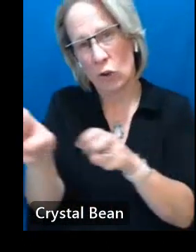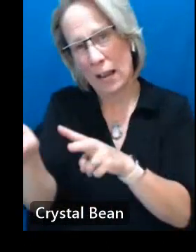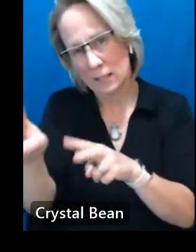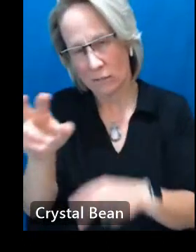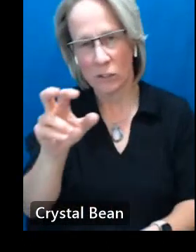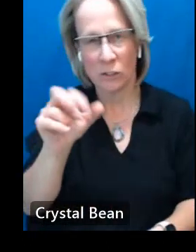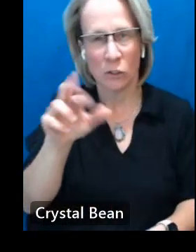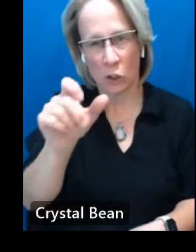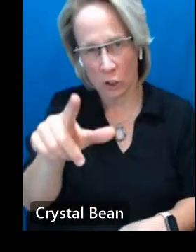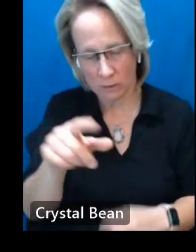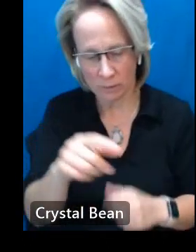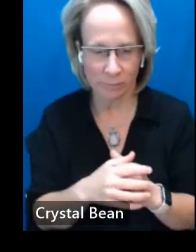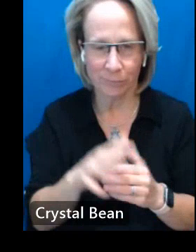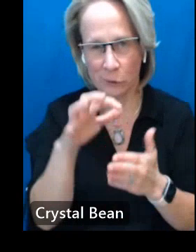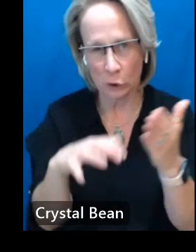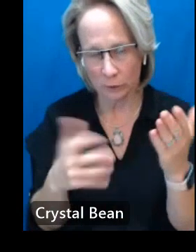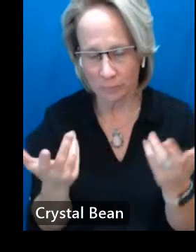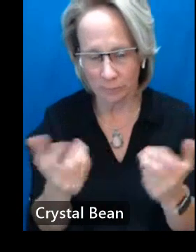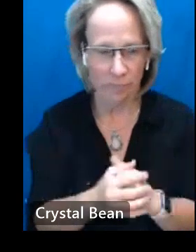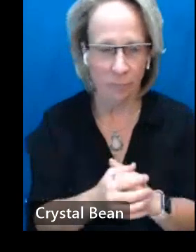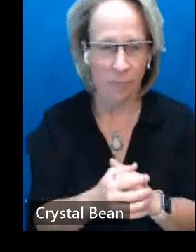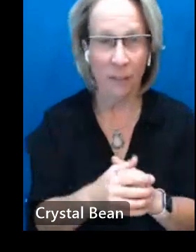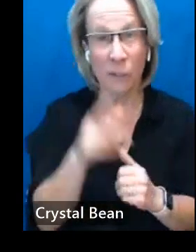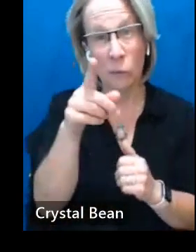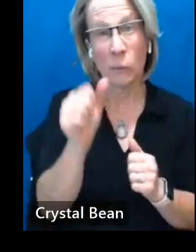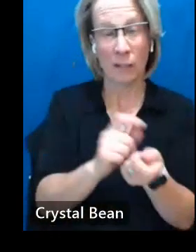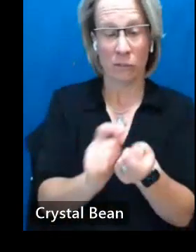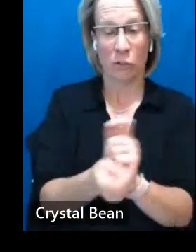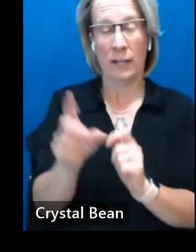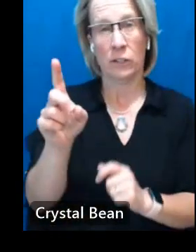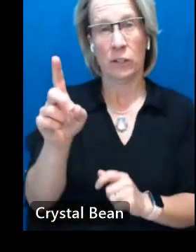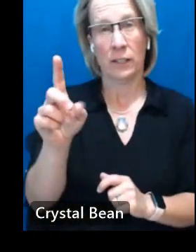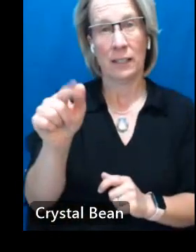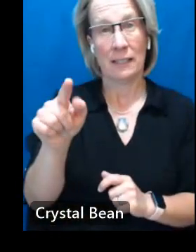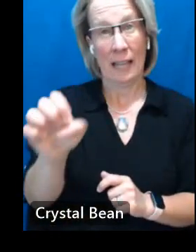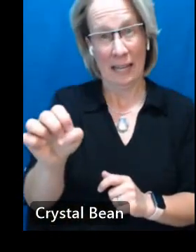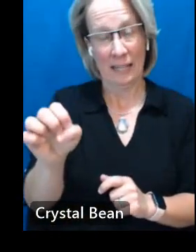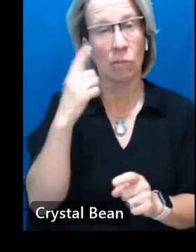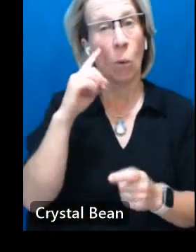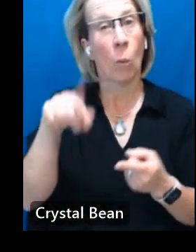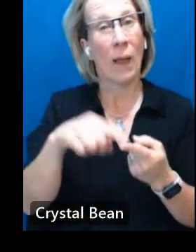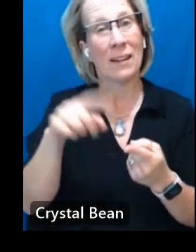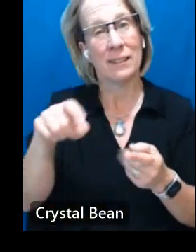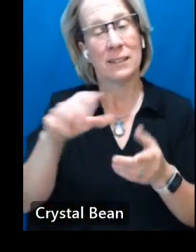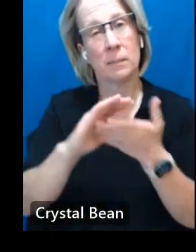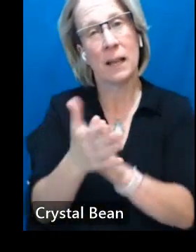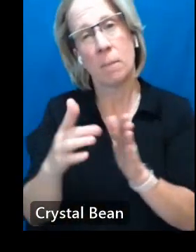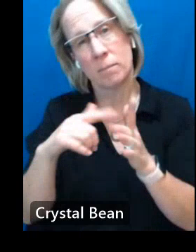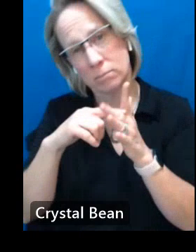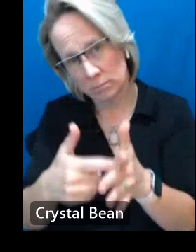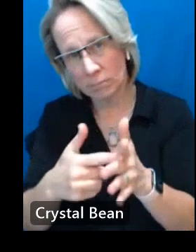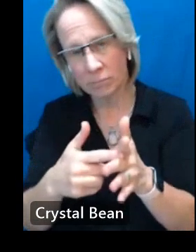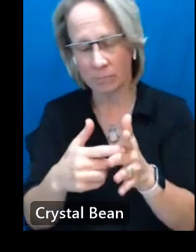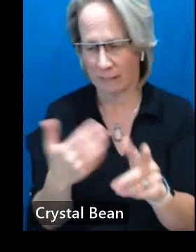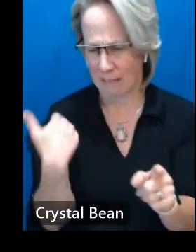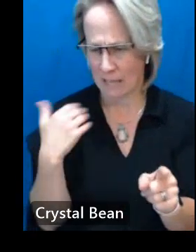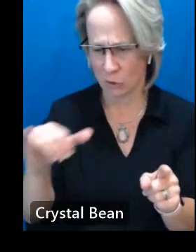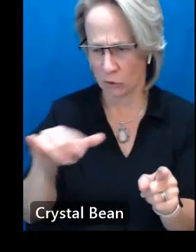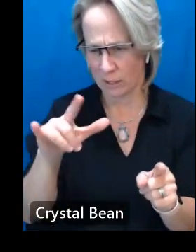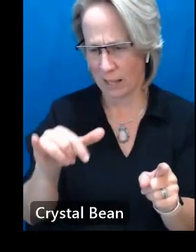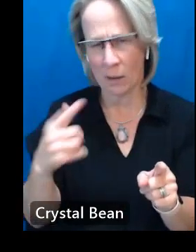And you can adjust the date as needed for when a journal needs to be effective. In July, we did have to do some